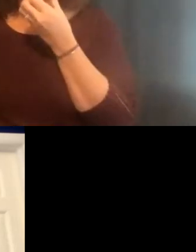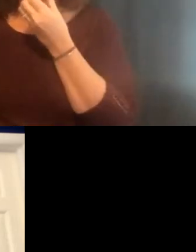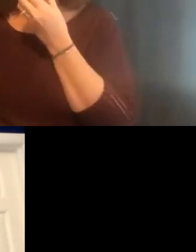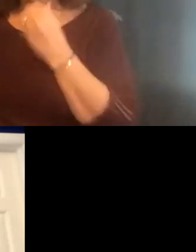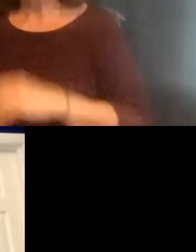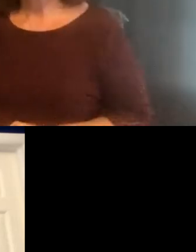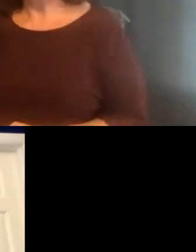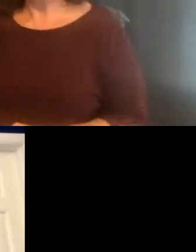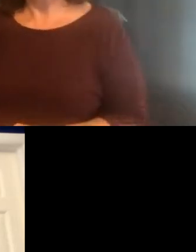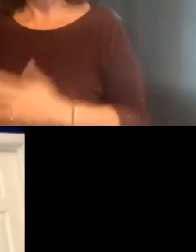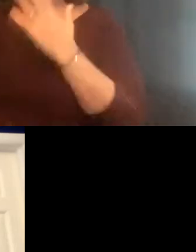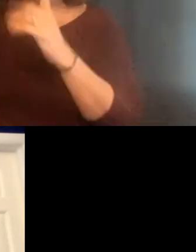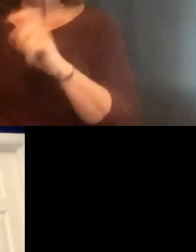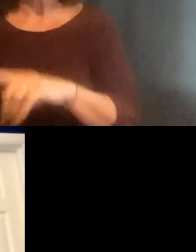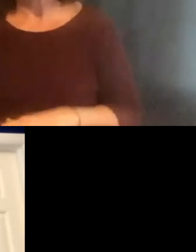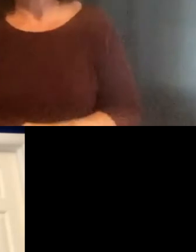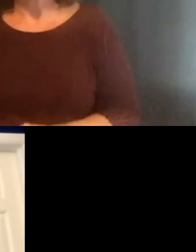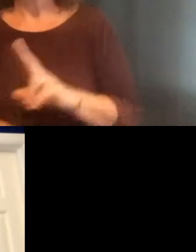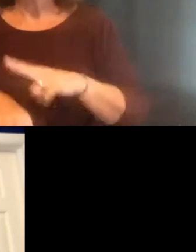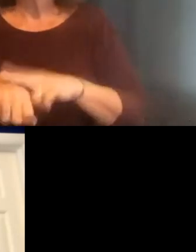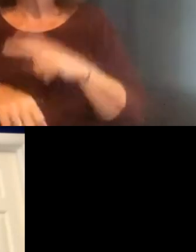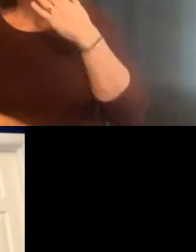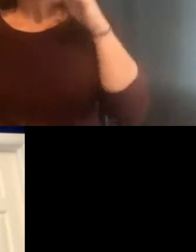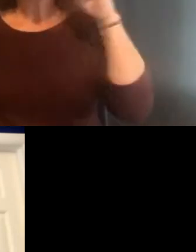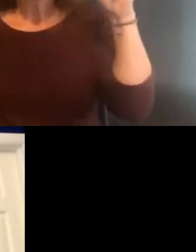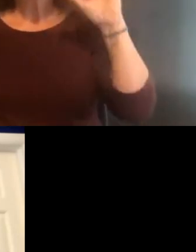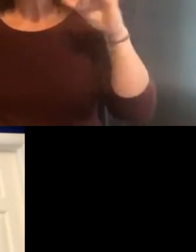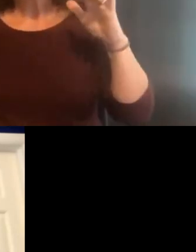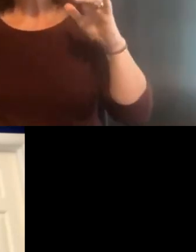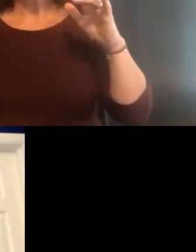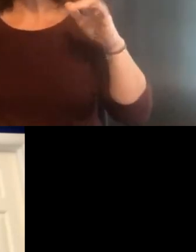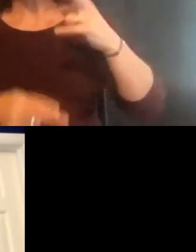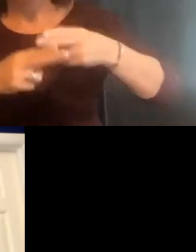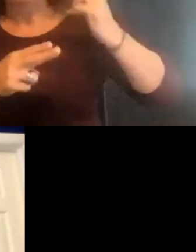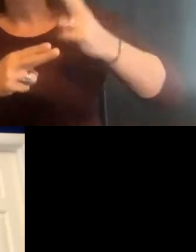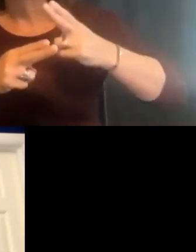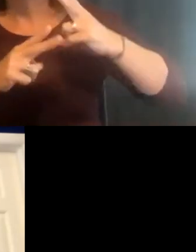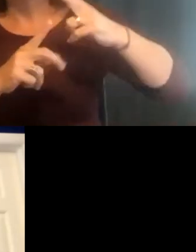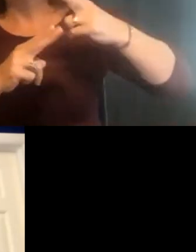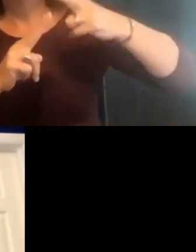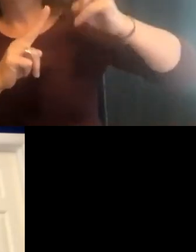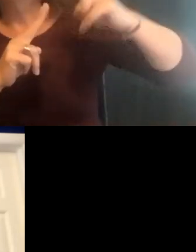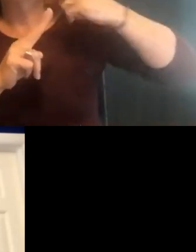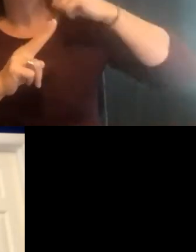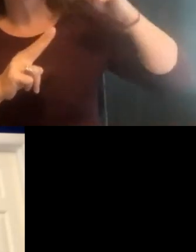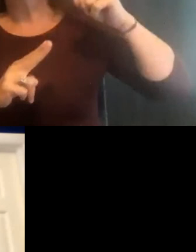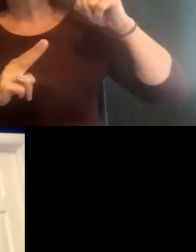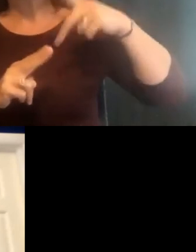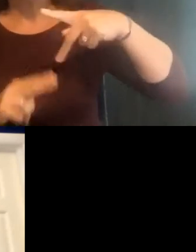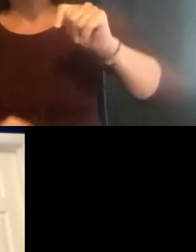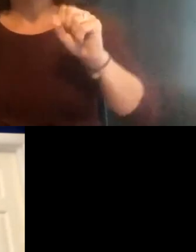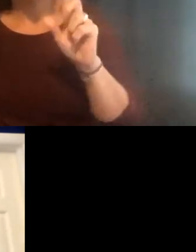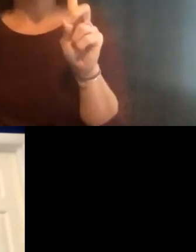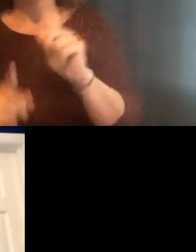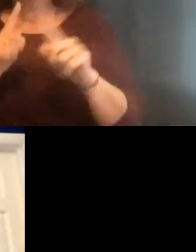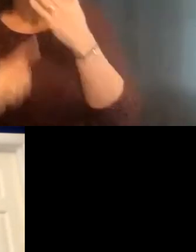Yeah, it's a good question. So of course, yeah, nightmares are one of the kind of hallmark features of PTSD, but the nightmares in PTSD do seem to